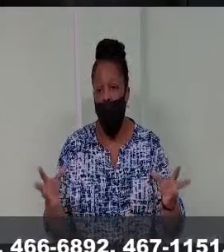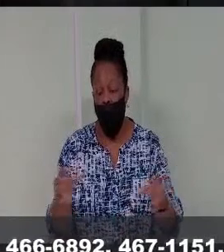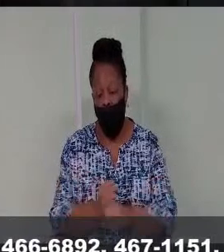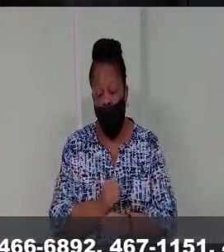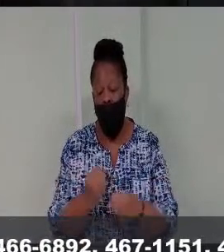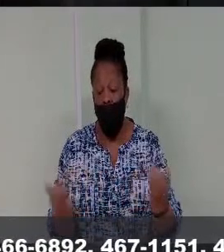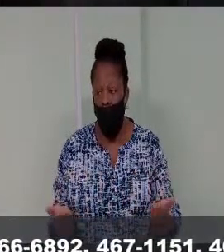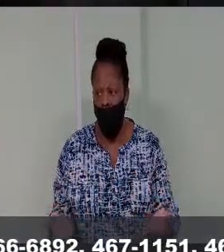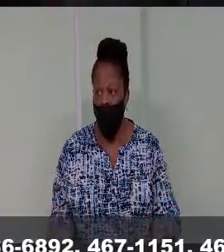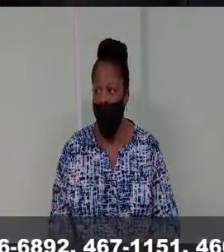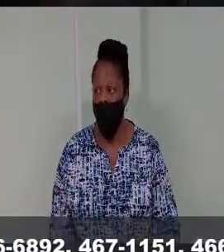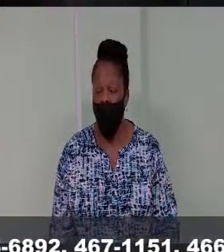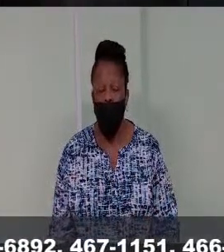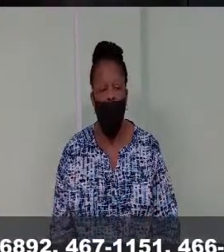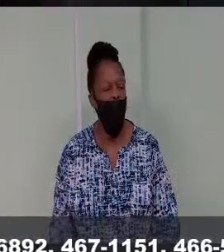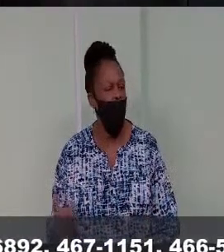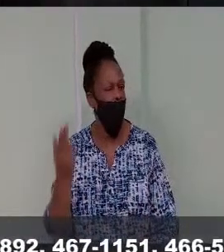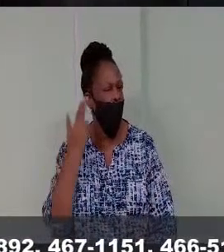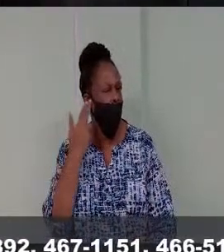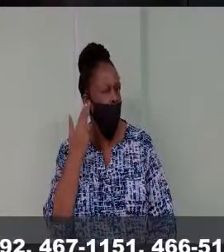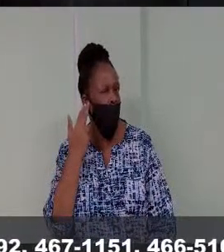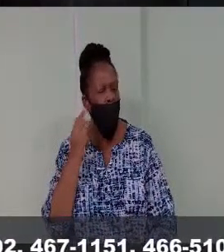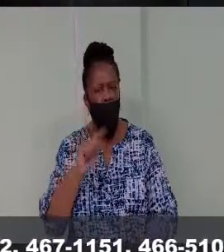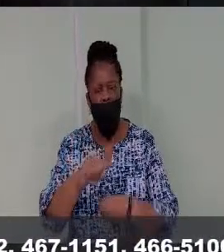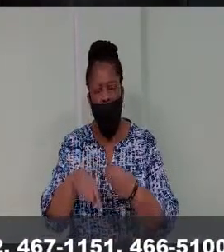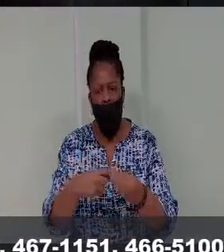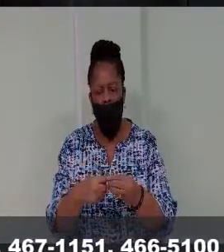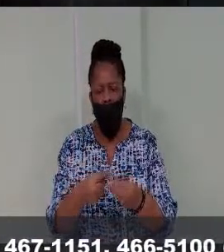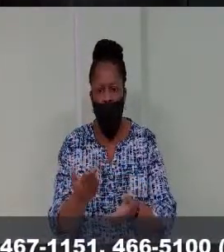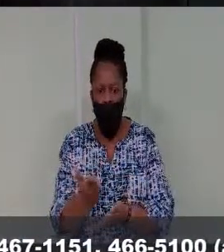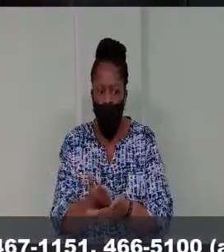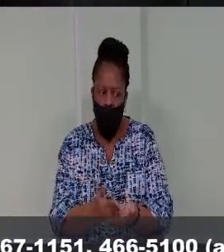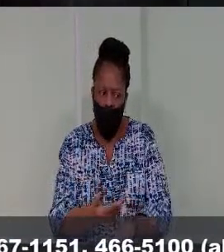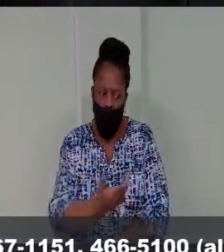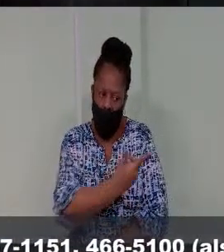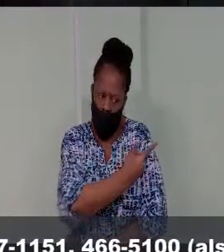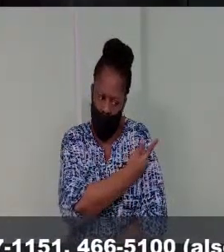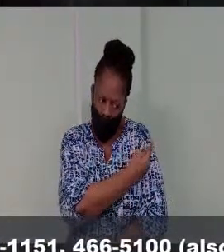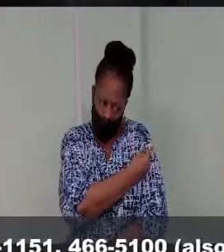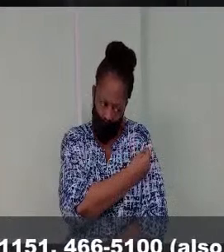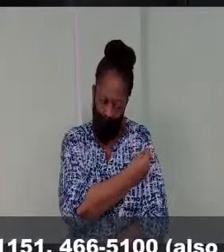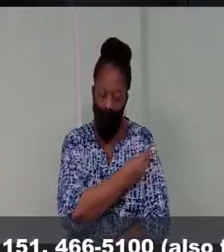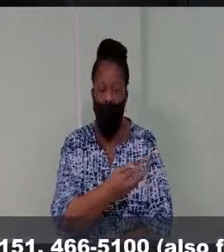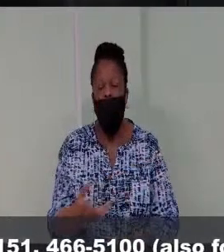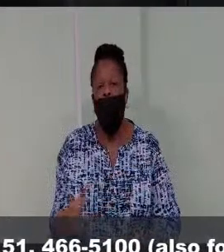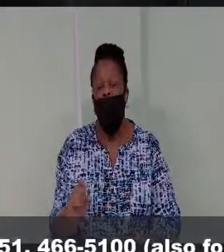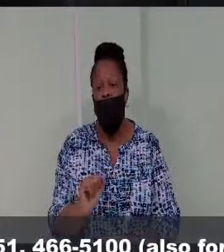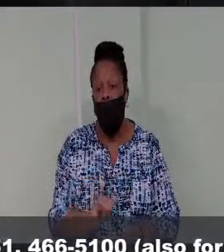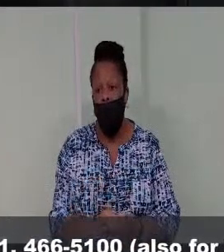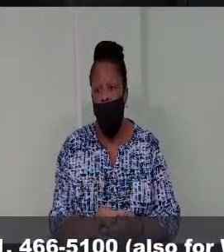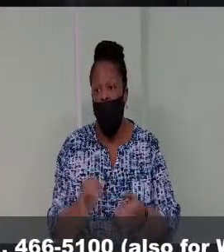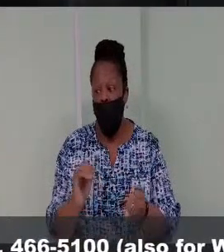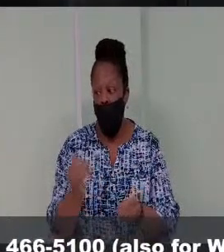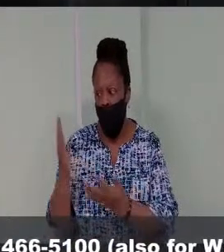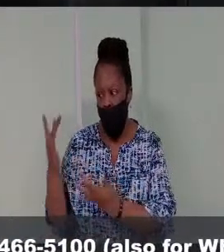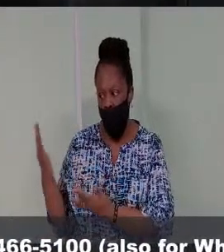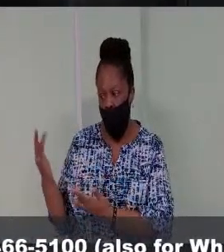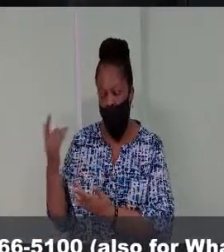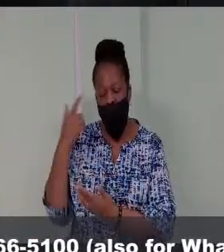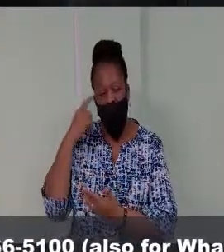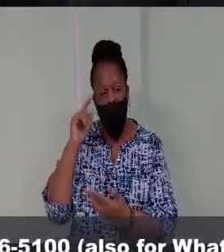vaccine trials being put on hold because of serious side effects. We also see